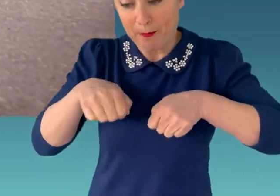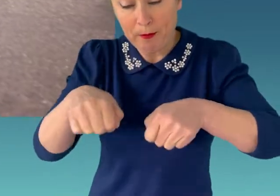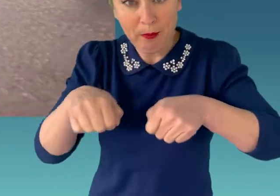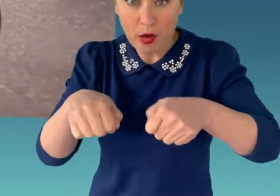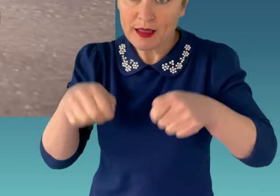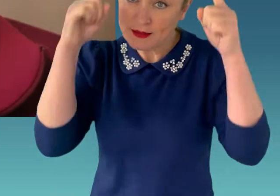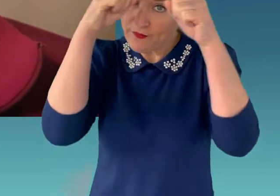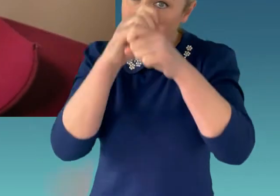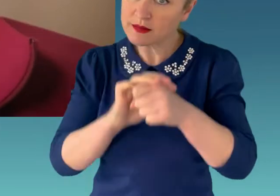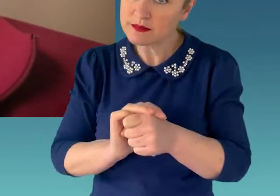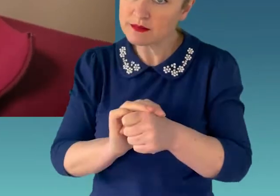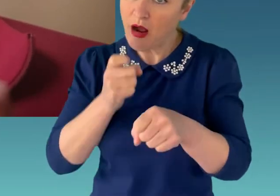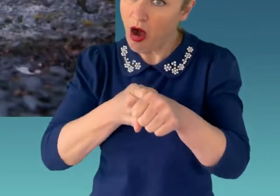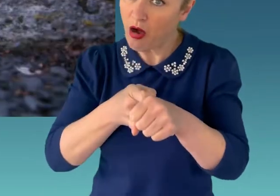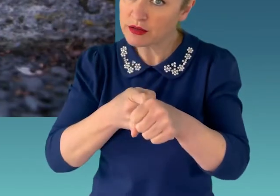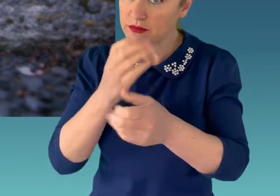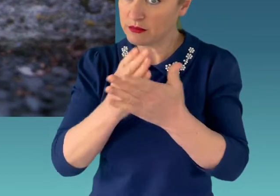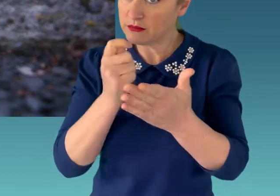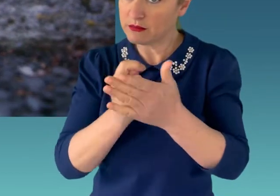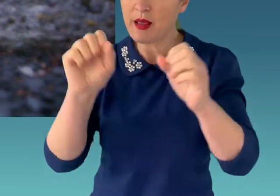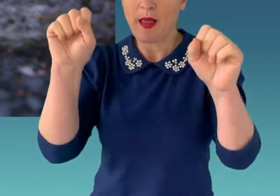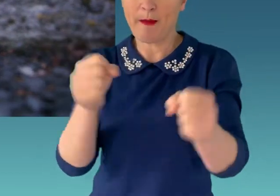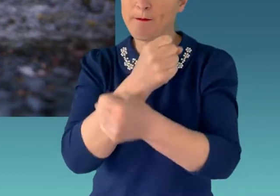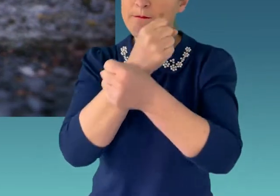It's not just hard, sometimes it's even impossible.